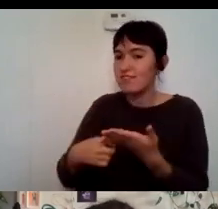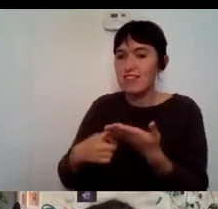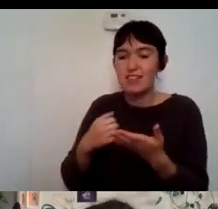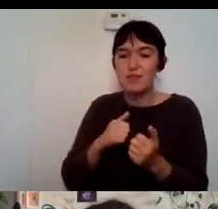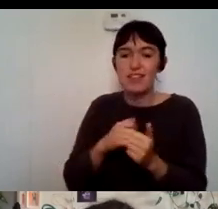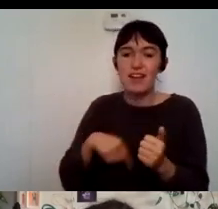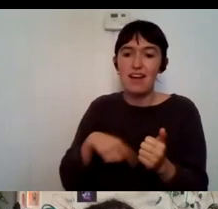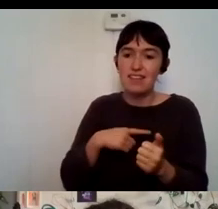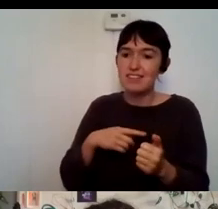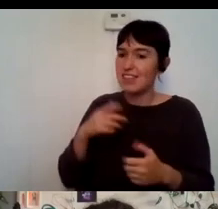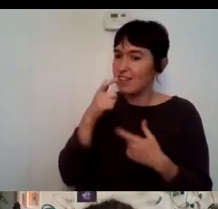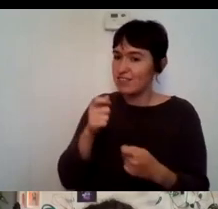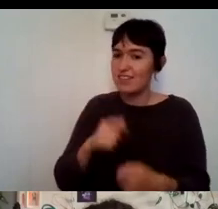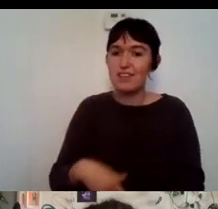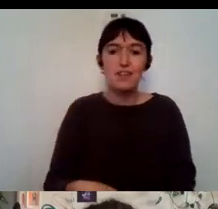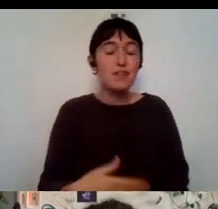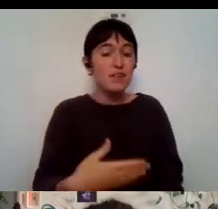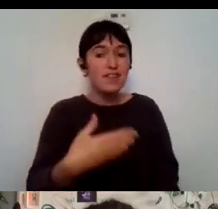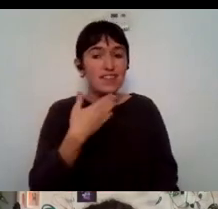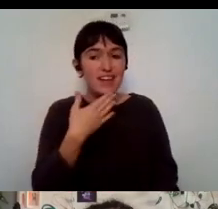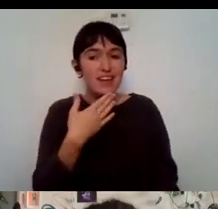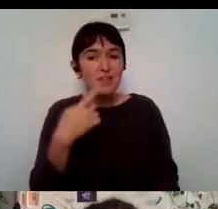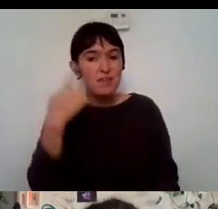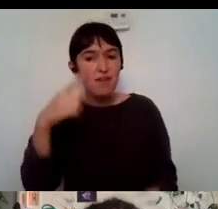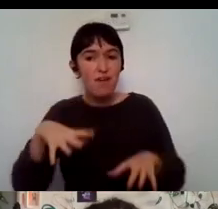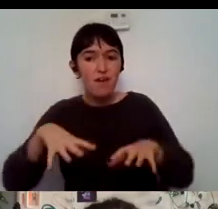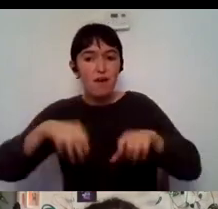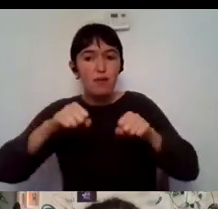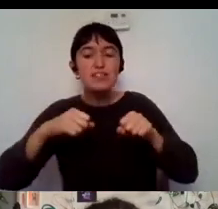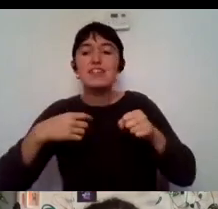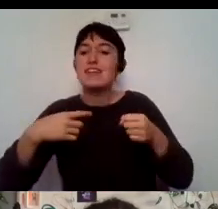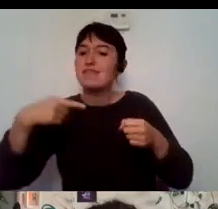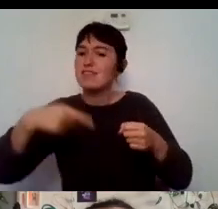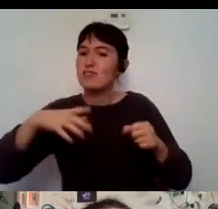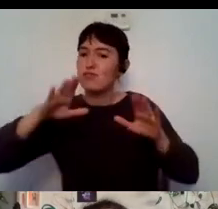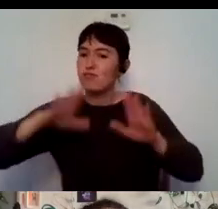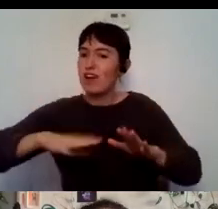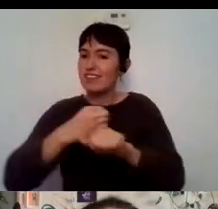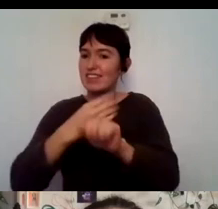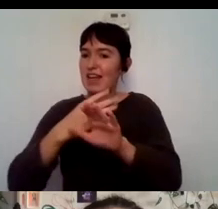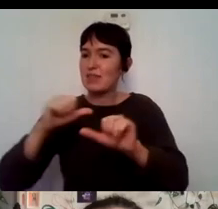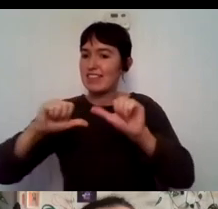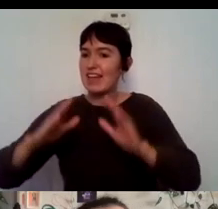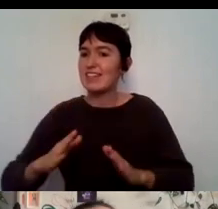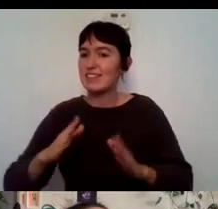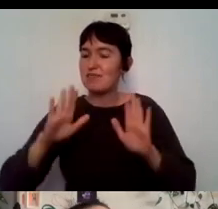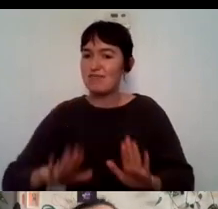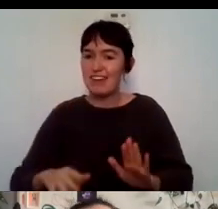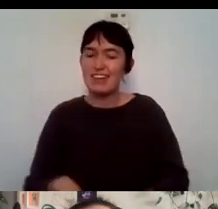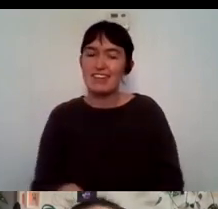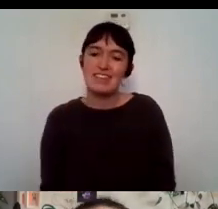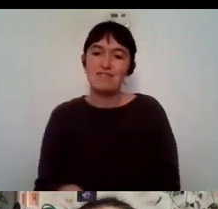Absolutely. It's been a pleasure. And thank you for hosting. It's really, really great. Skype a Scientist is really, really great. Love it. Thanks. I really appreciate it. Okay,